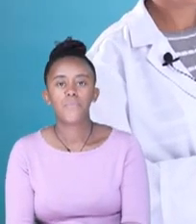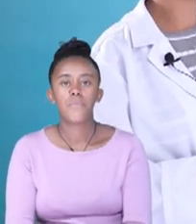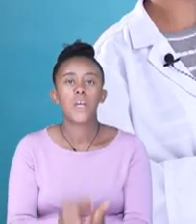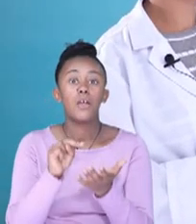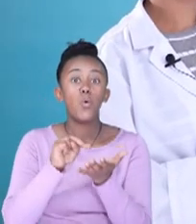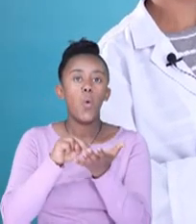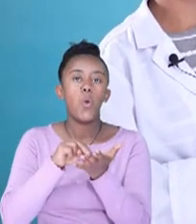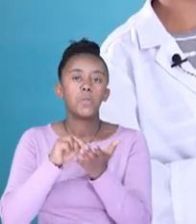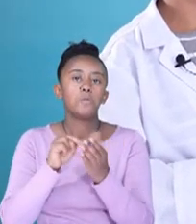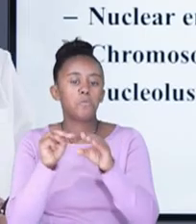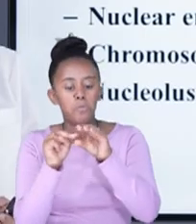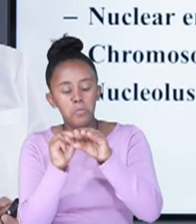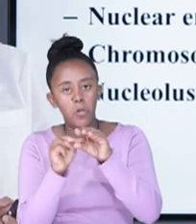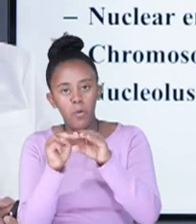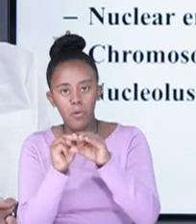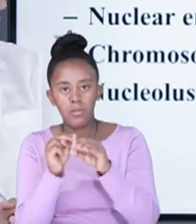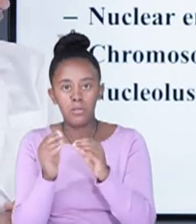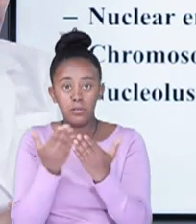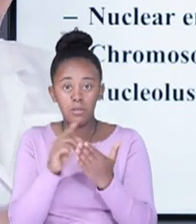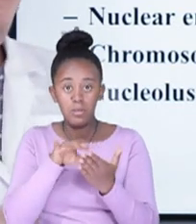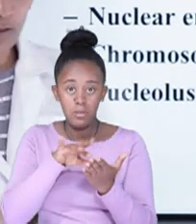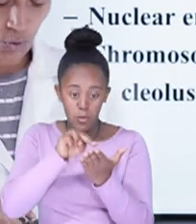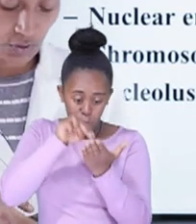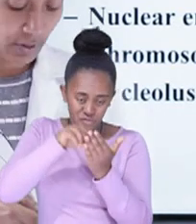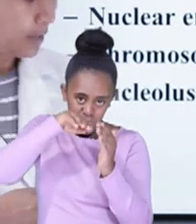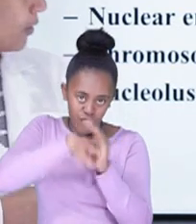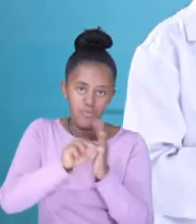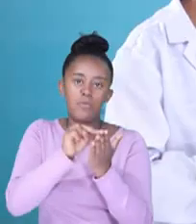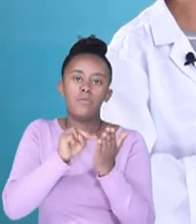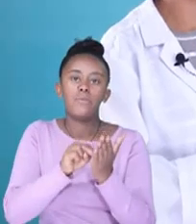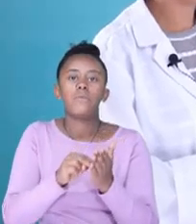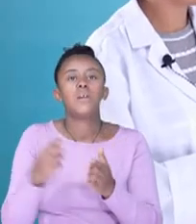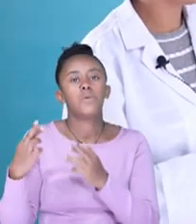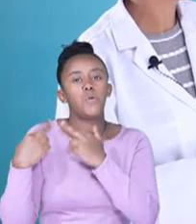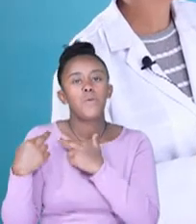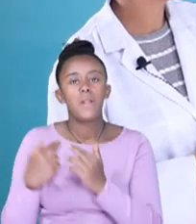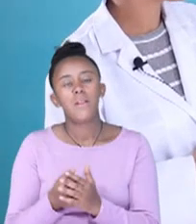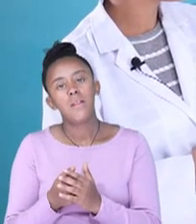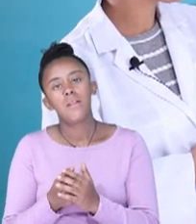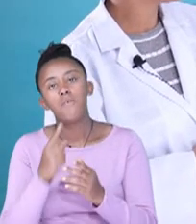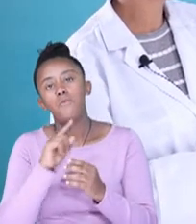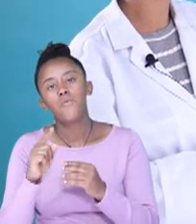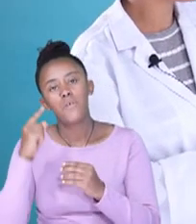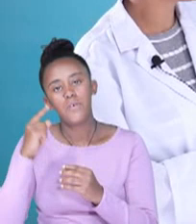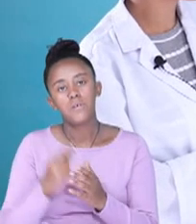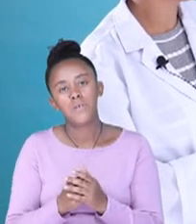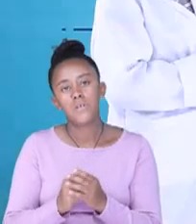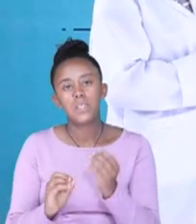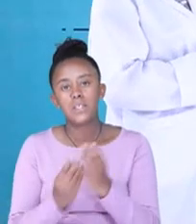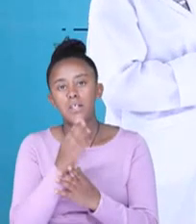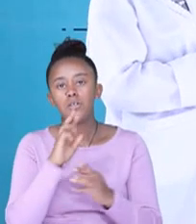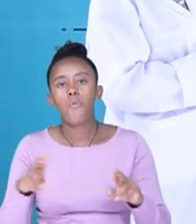nucleus, which is found in the nucleus and responsible for the synthesis of